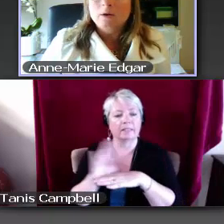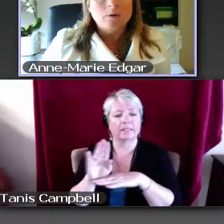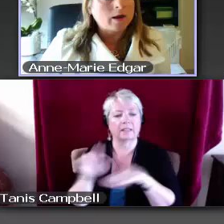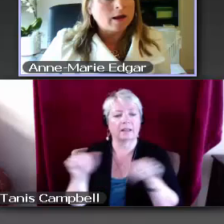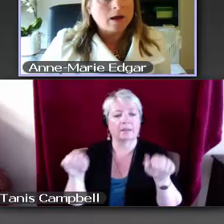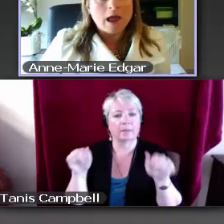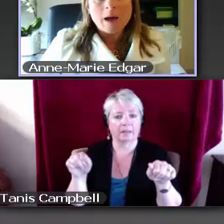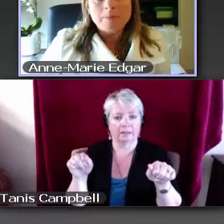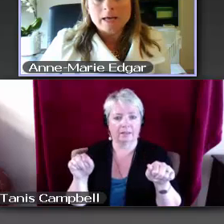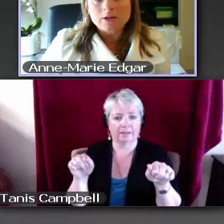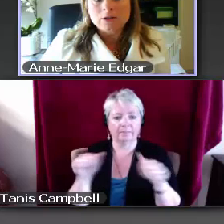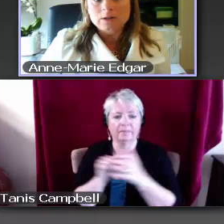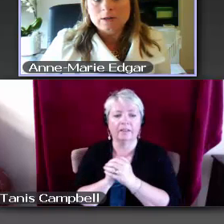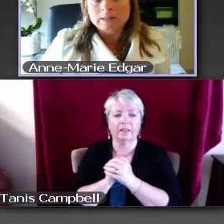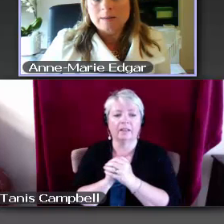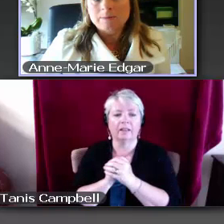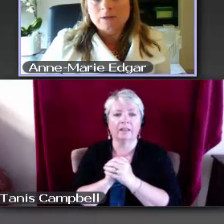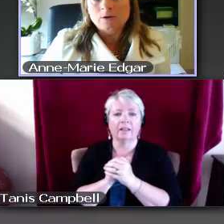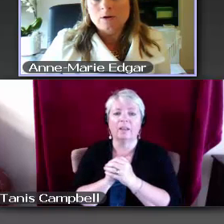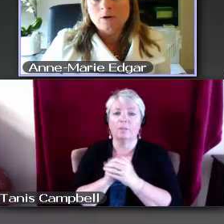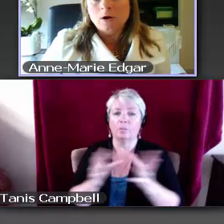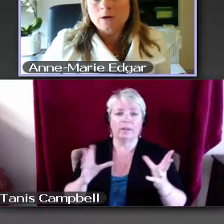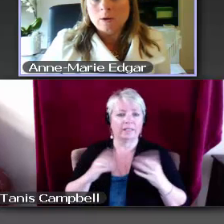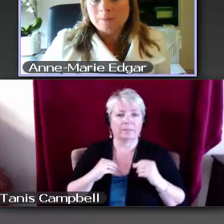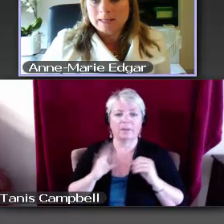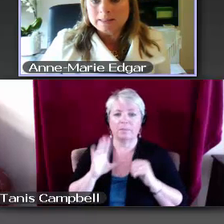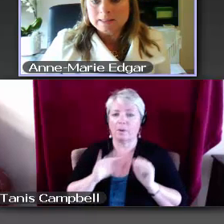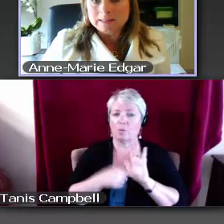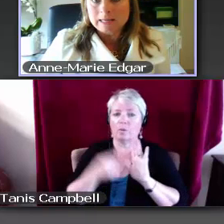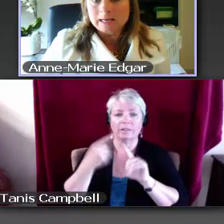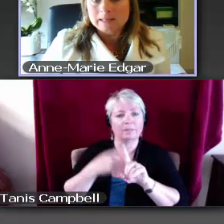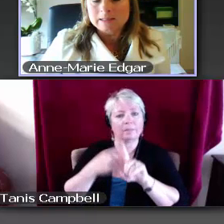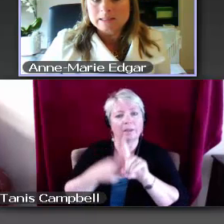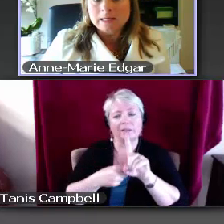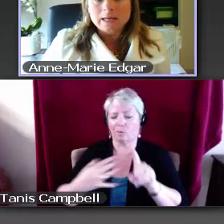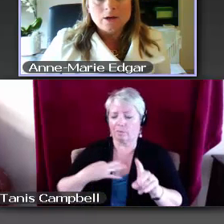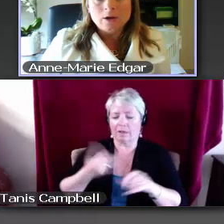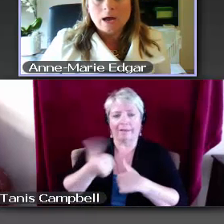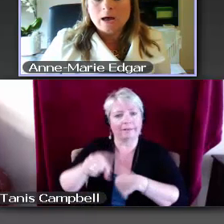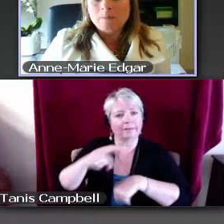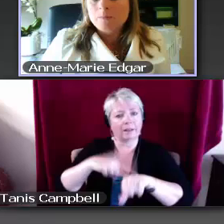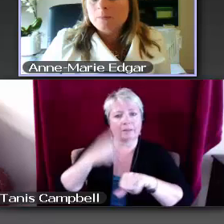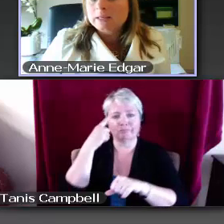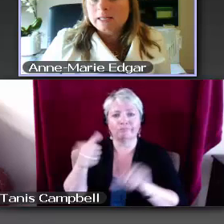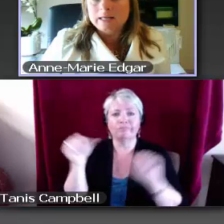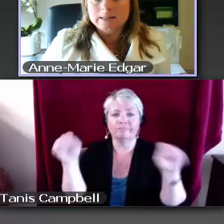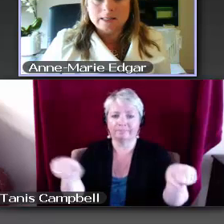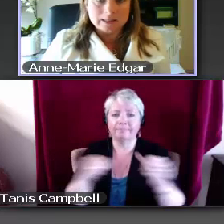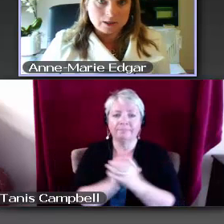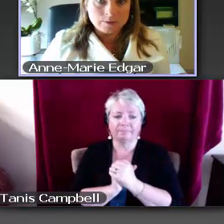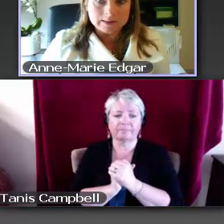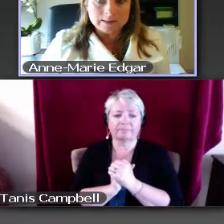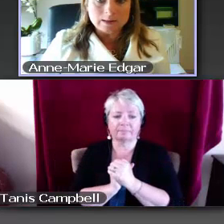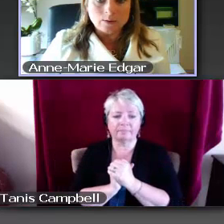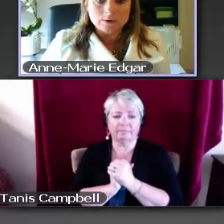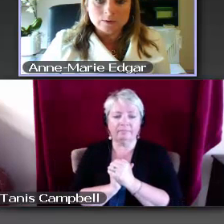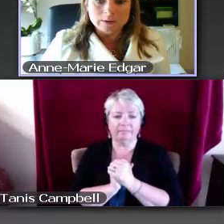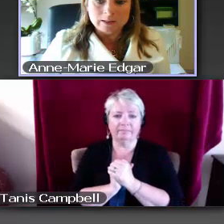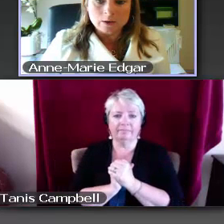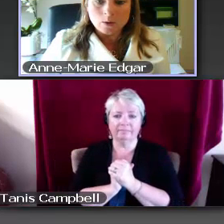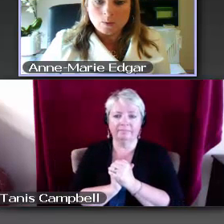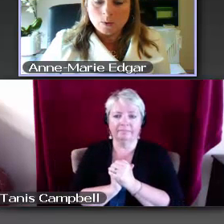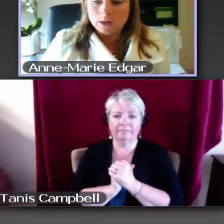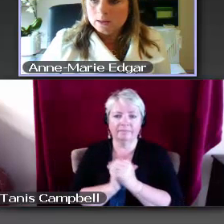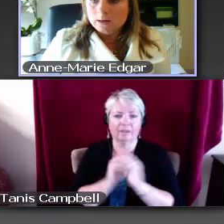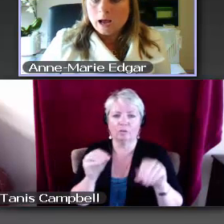mentioned, applications are accepted on an ongoing basis and intake is continuous. So there's